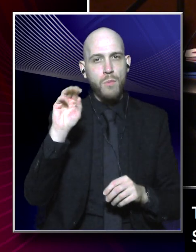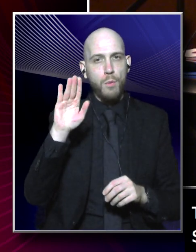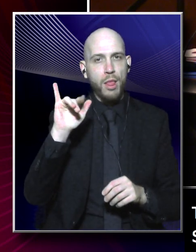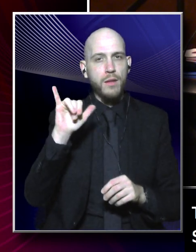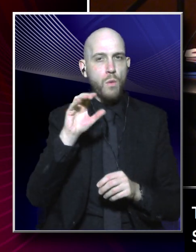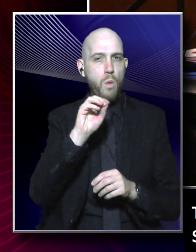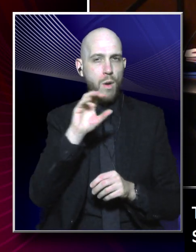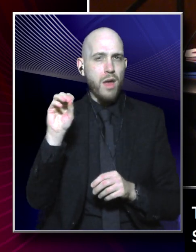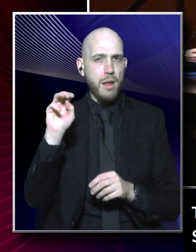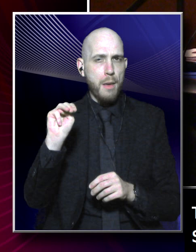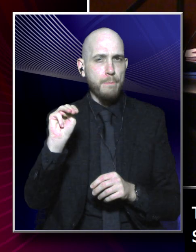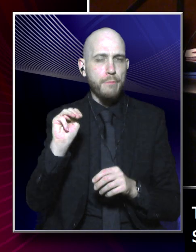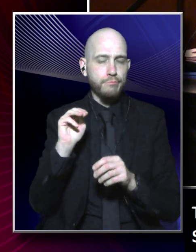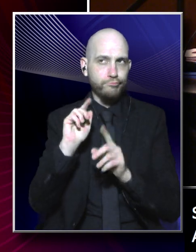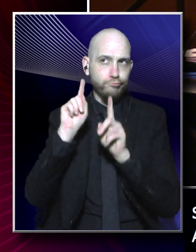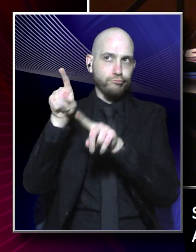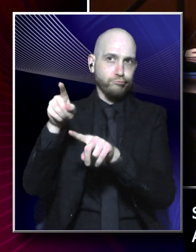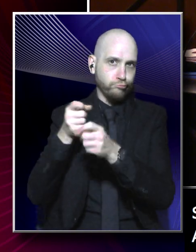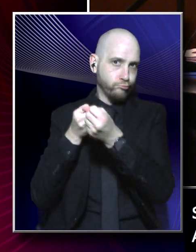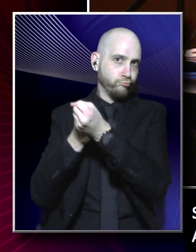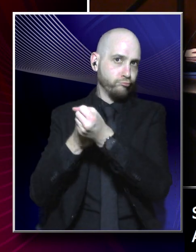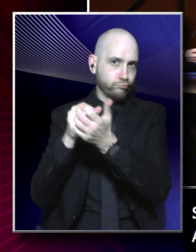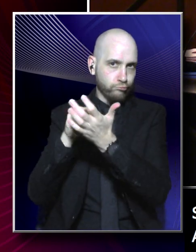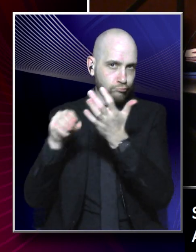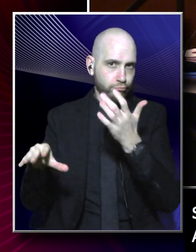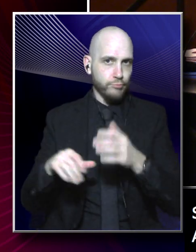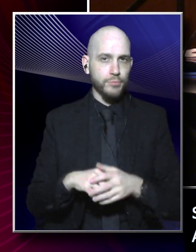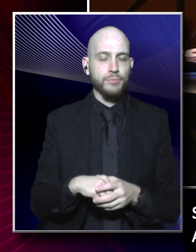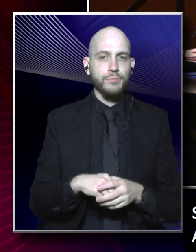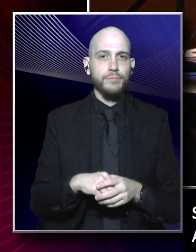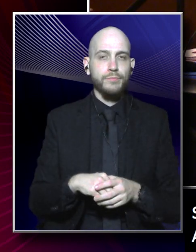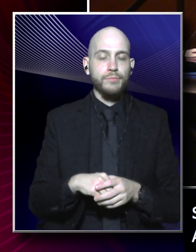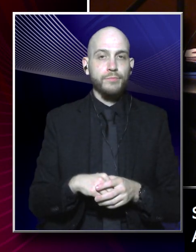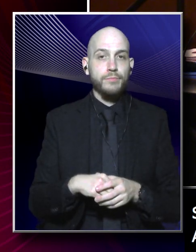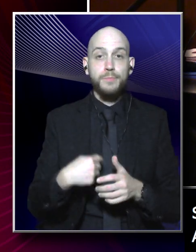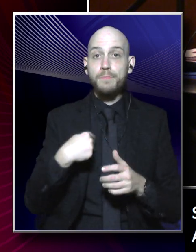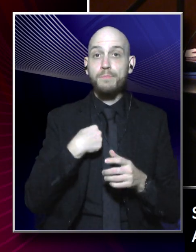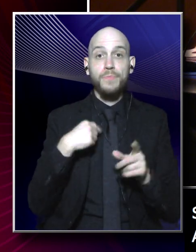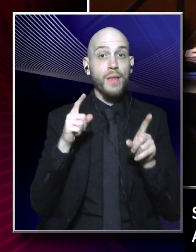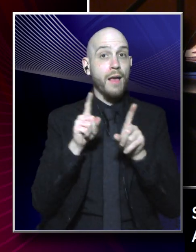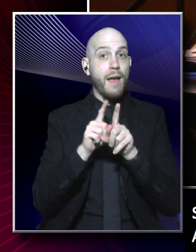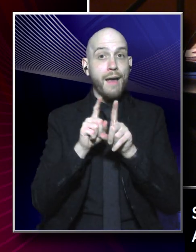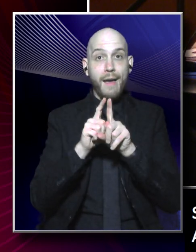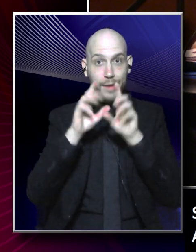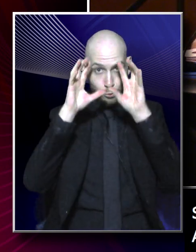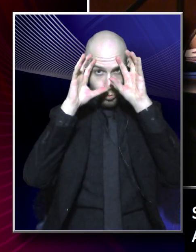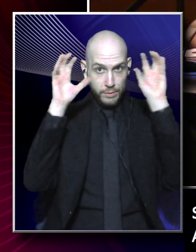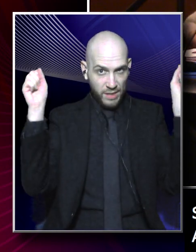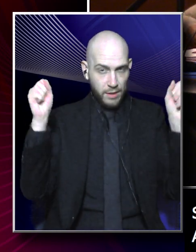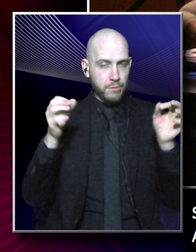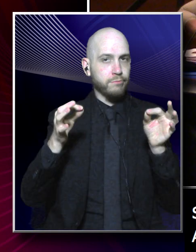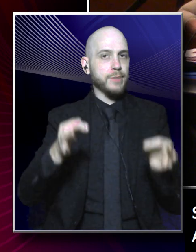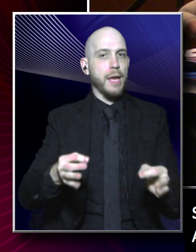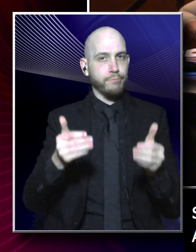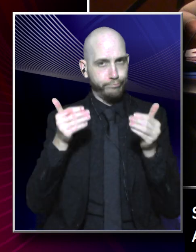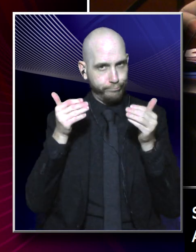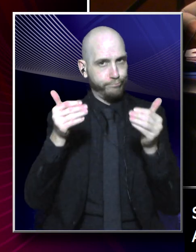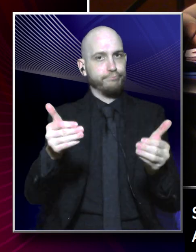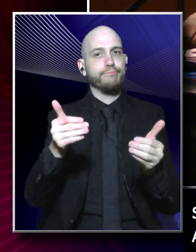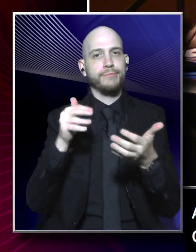So as the superintendent, I'm going to move forward with conducting the feasibility